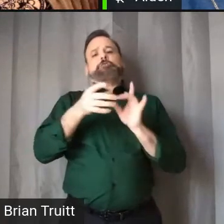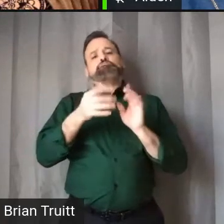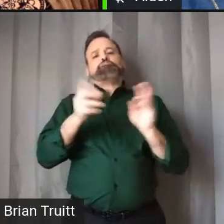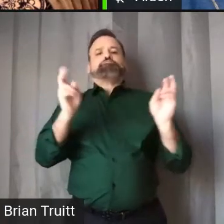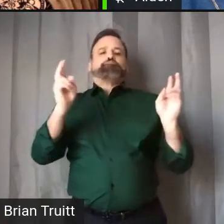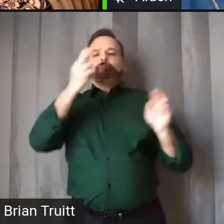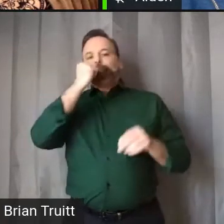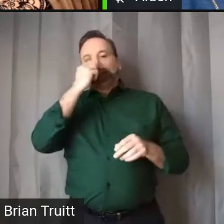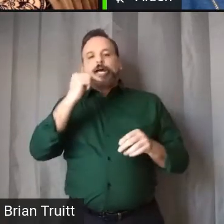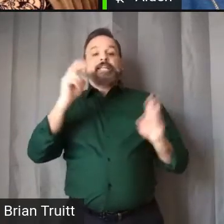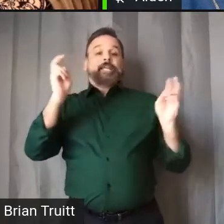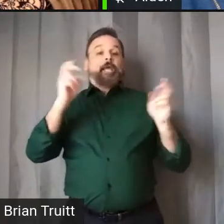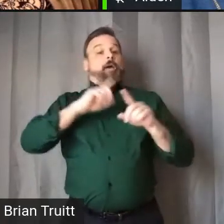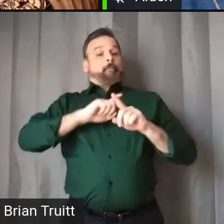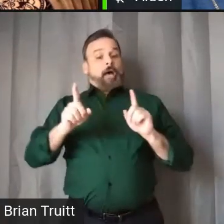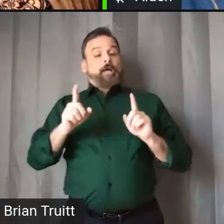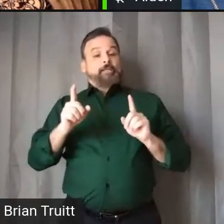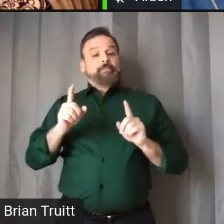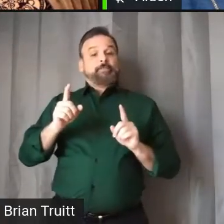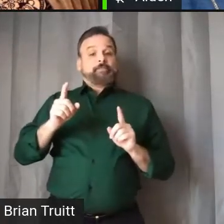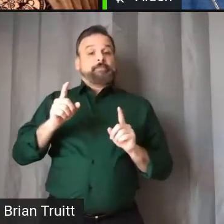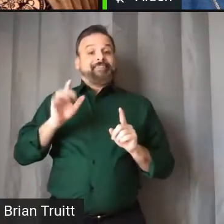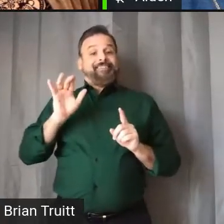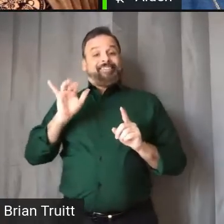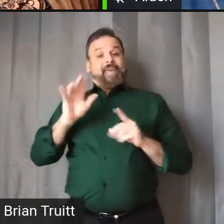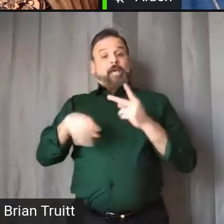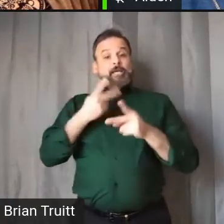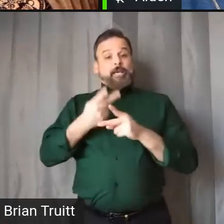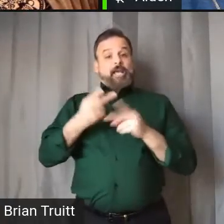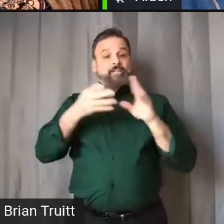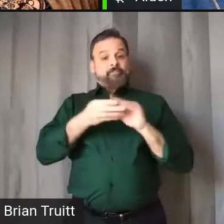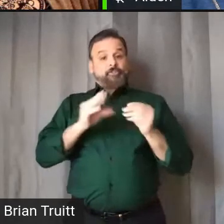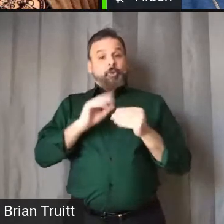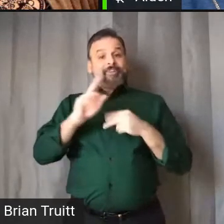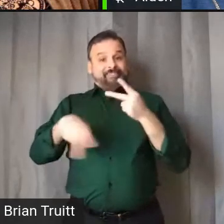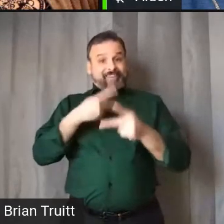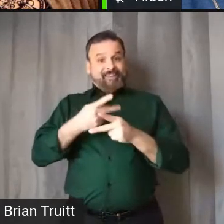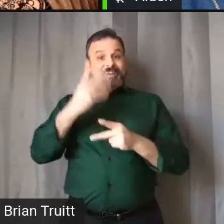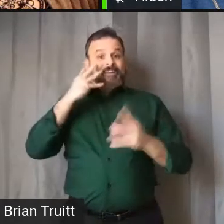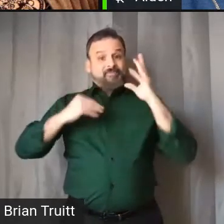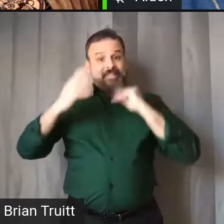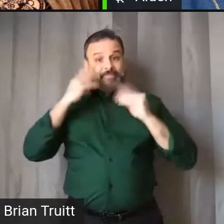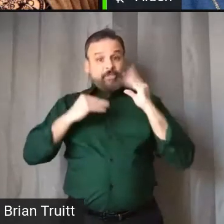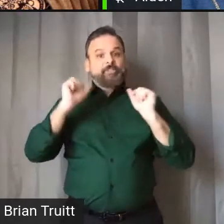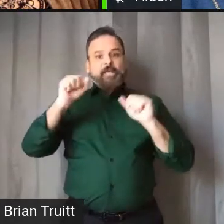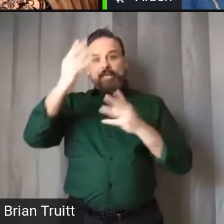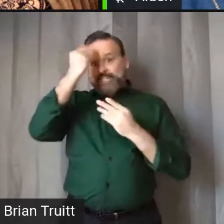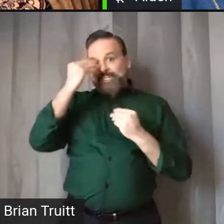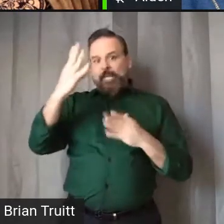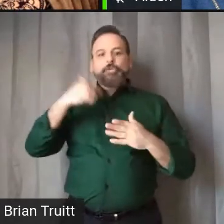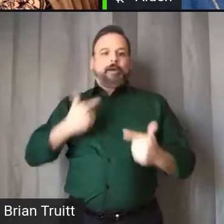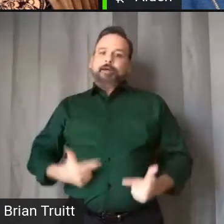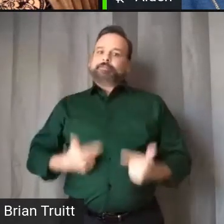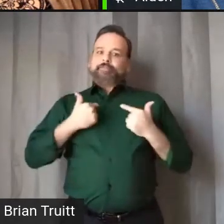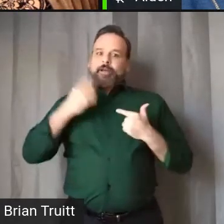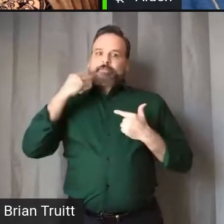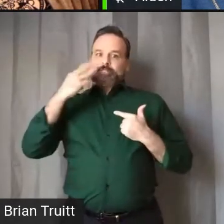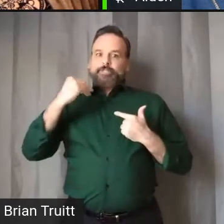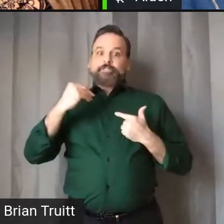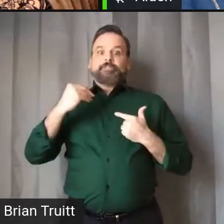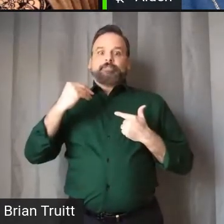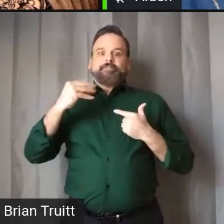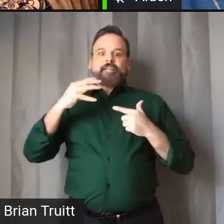are funny. But in that kind of story and in that kind of experience, I can tell you as a survivor, you have to laugh,